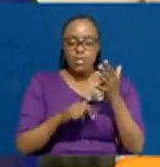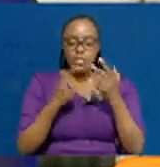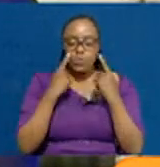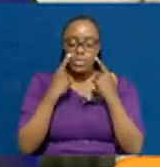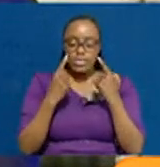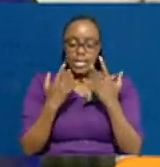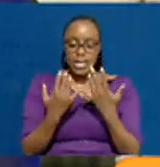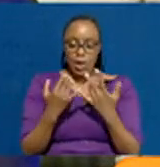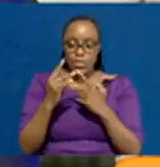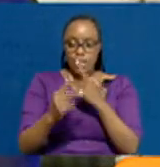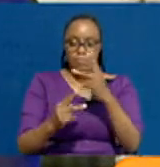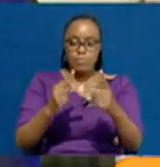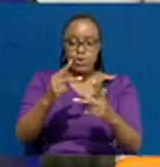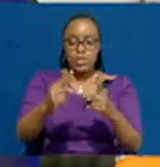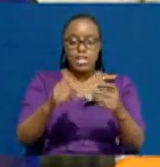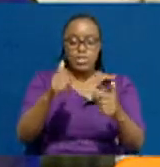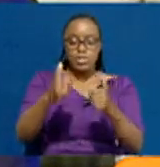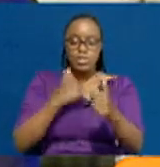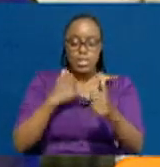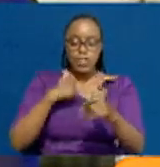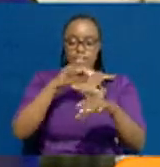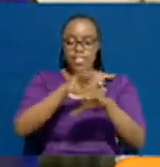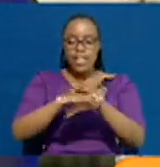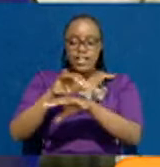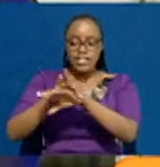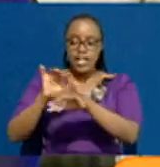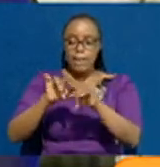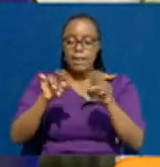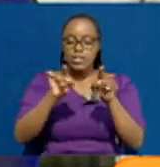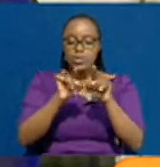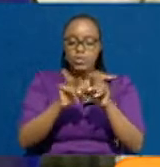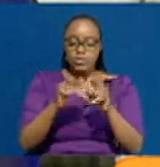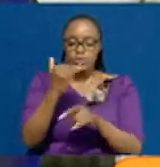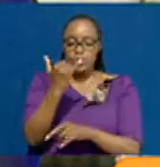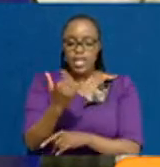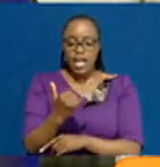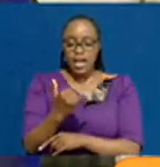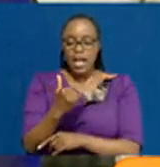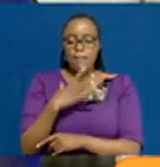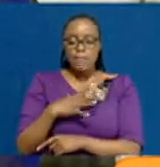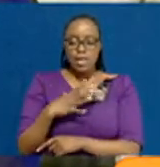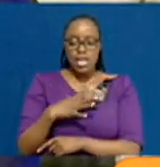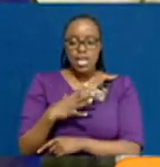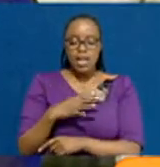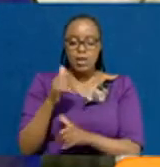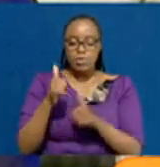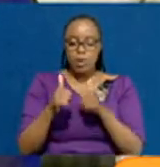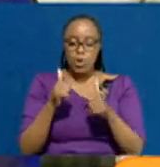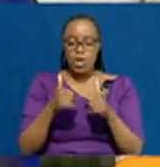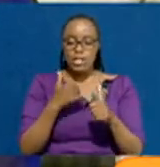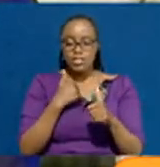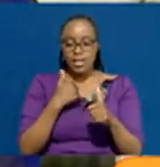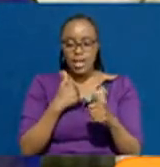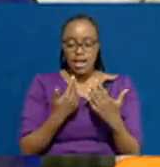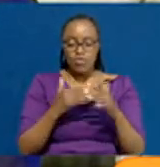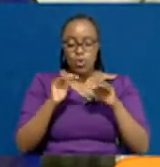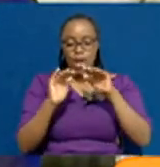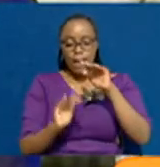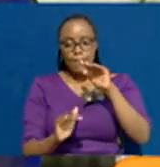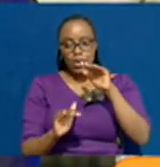progression in terms of reach out. But when it comes to the younger population, and that is those that are